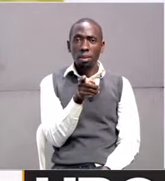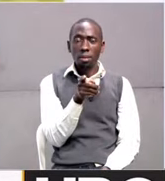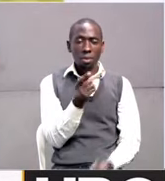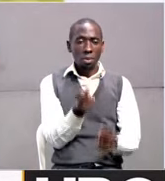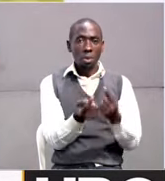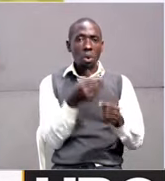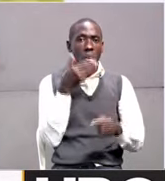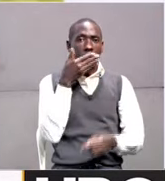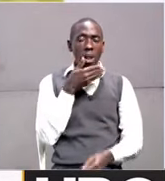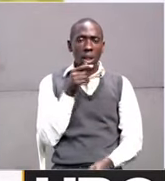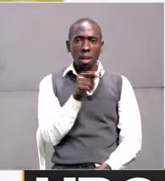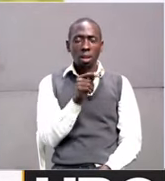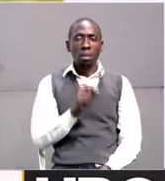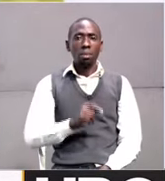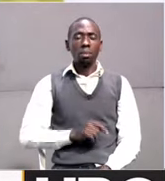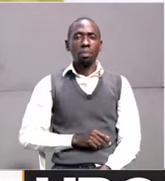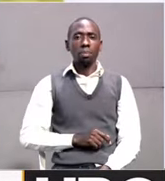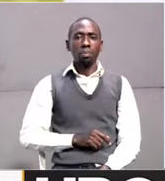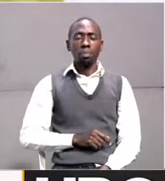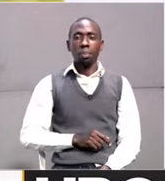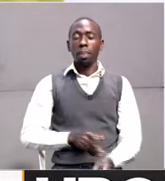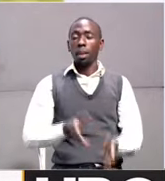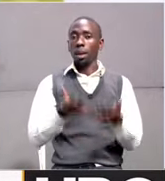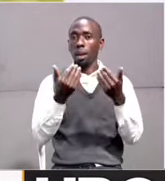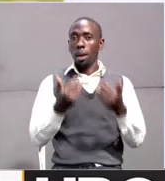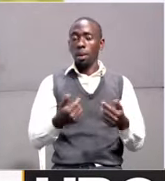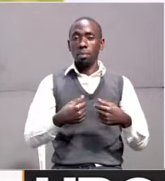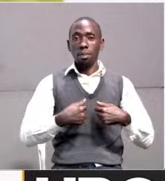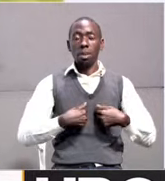So therefore, I want